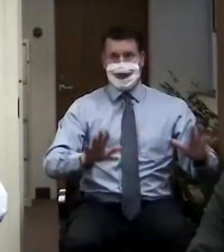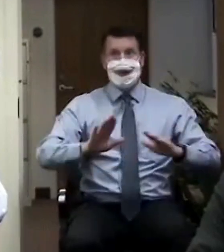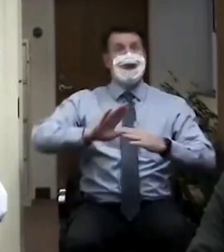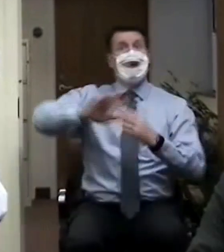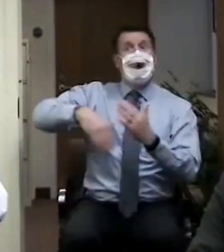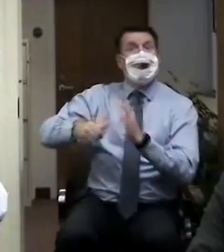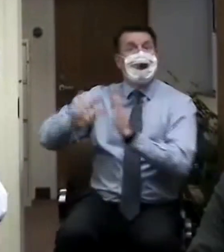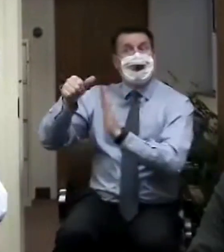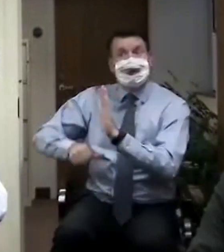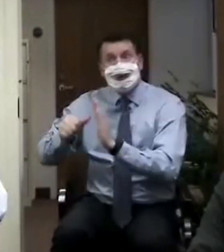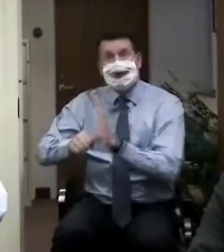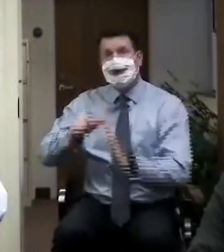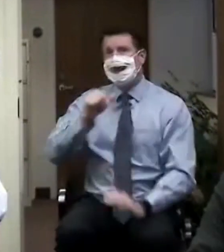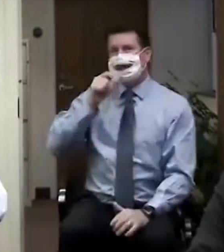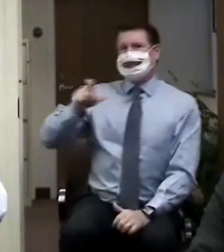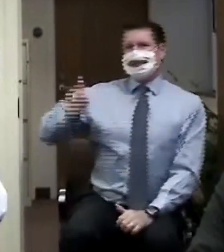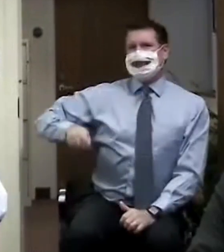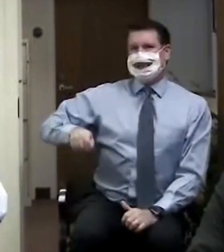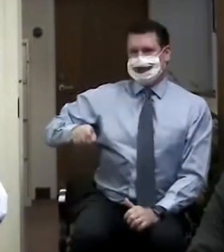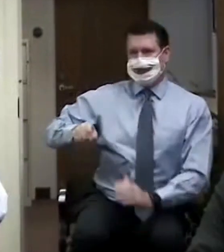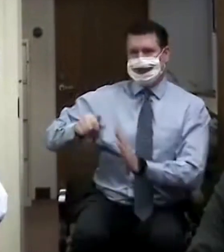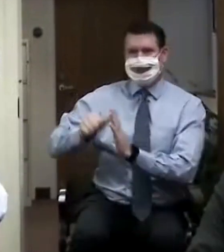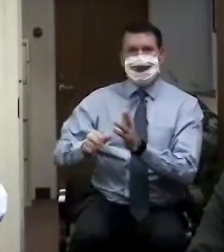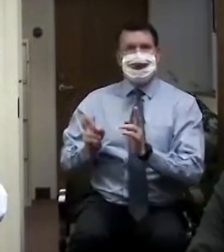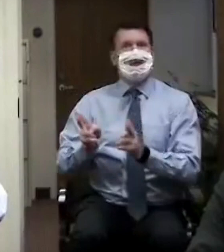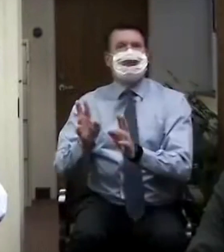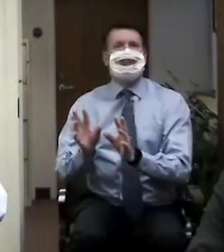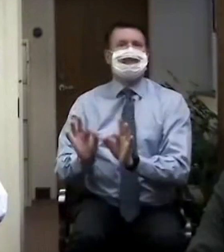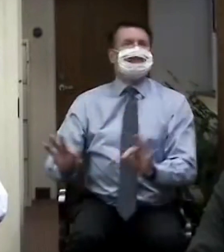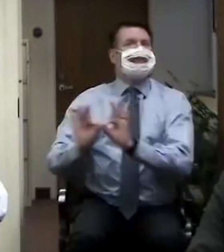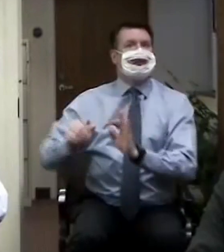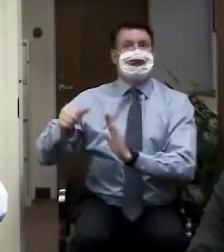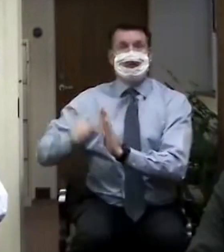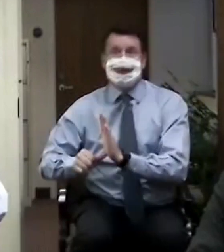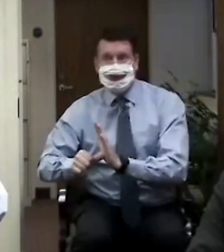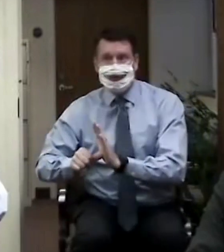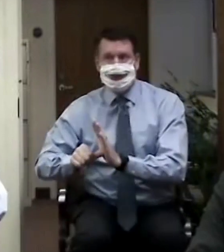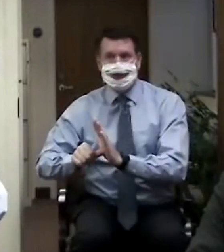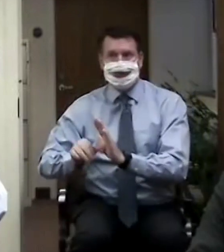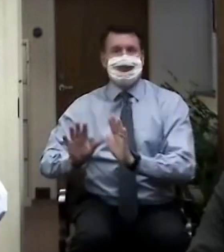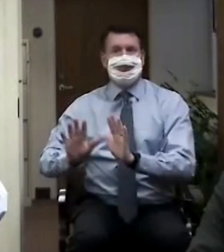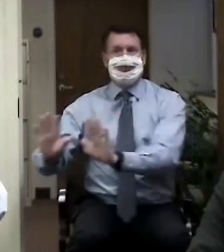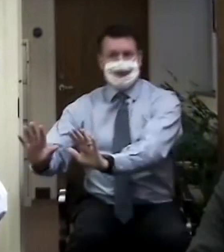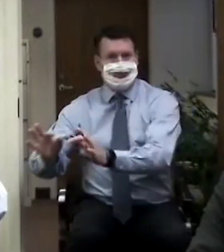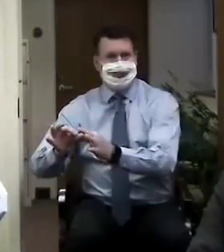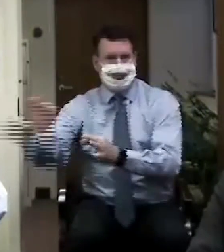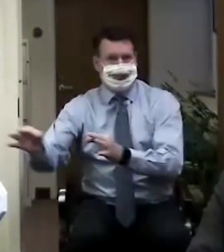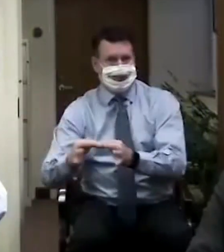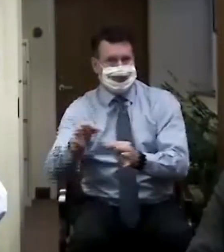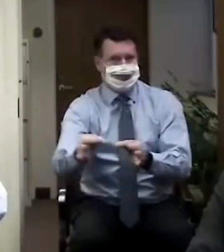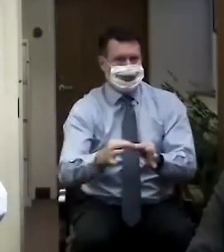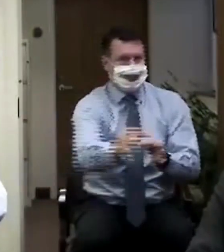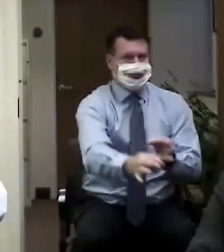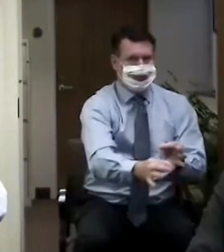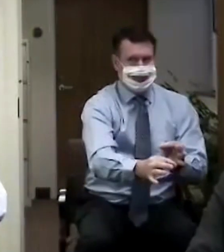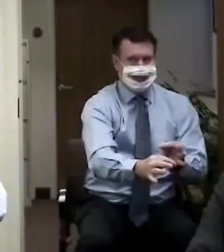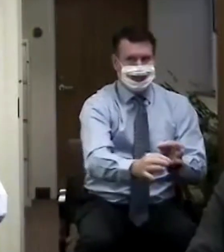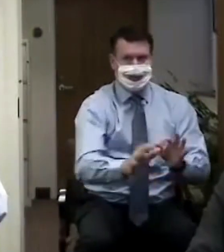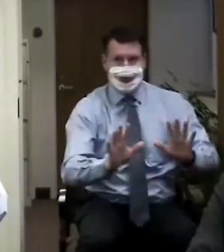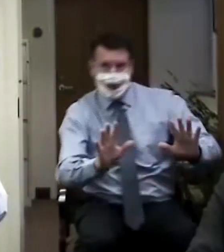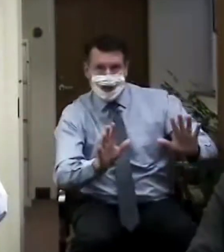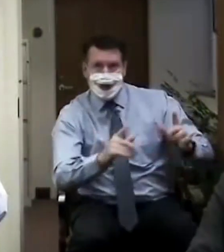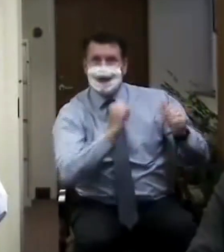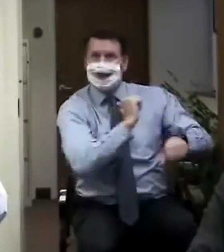and procedures in order to make sure we had enough capacity to care for this impending surge of patients. Due